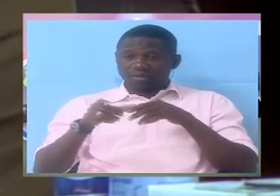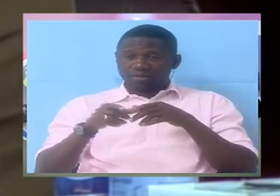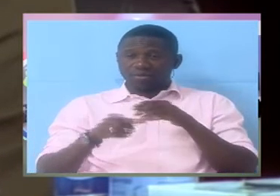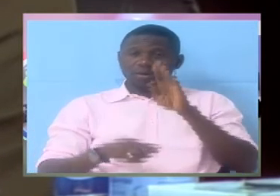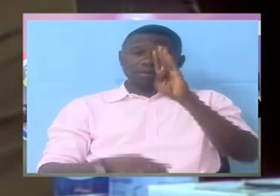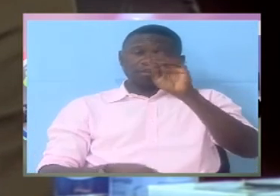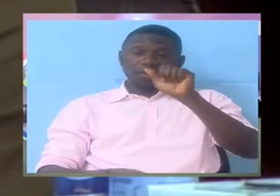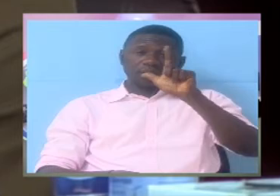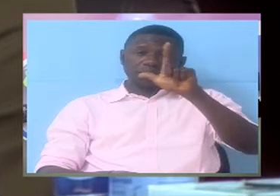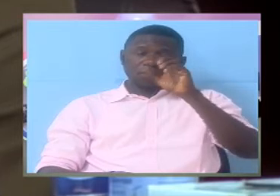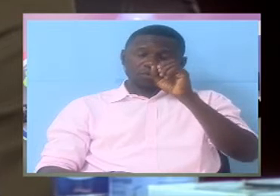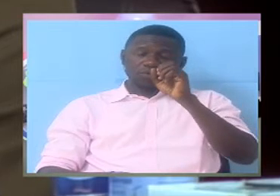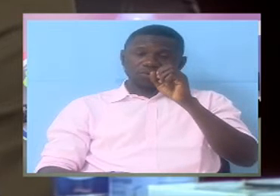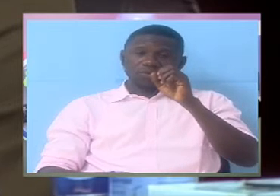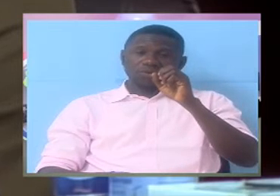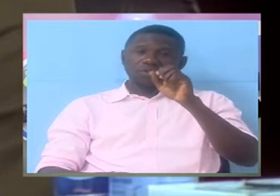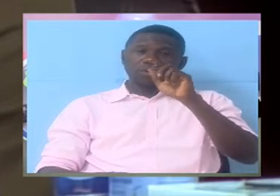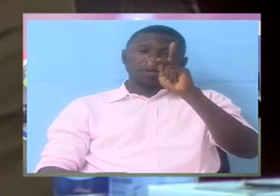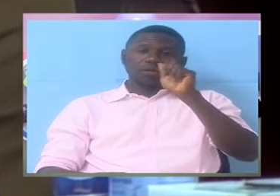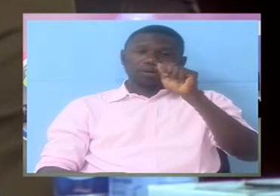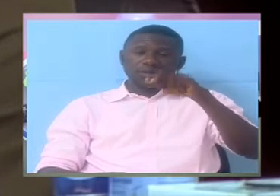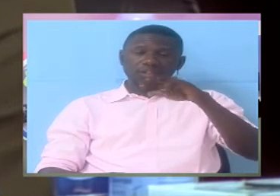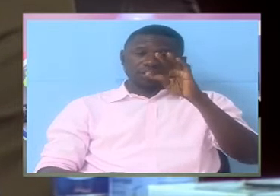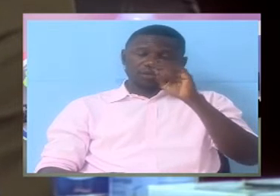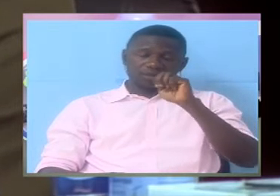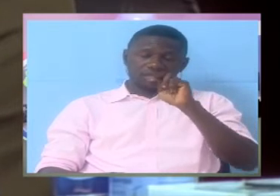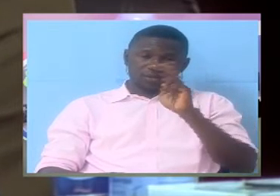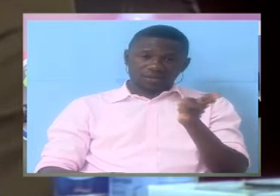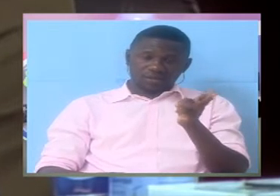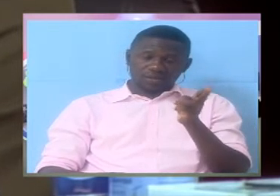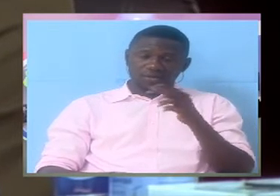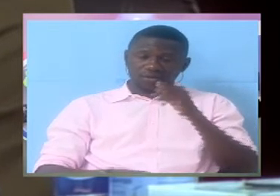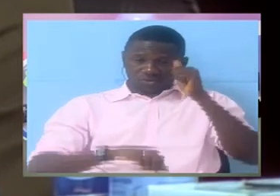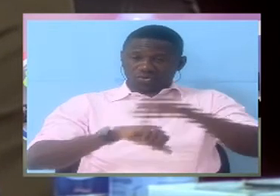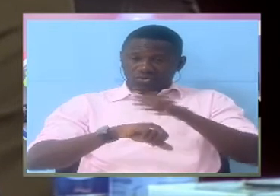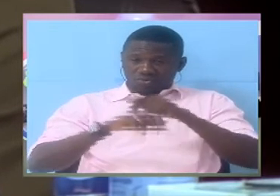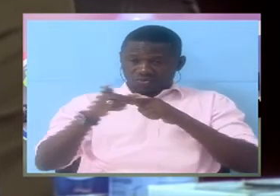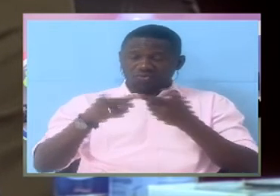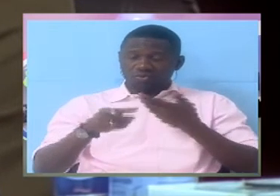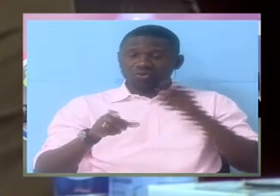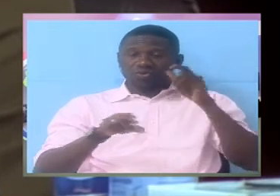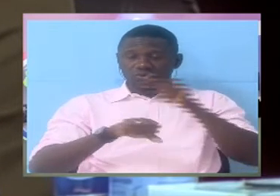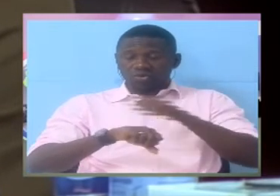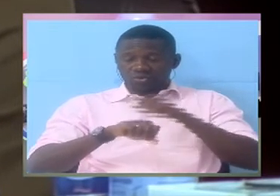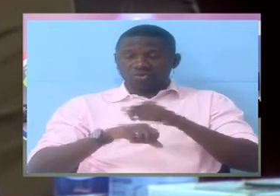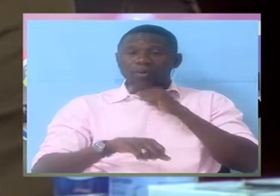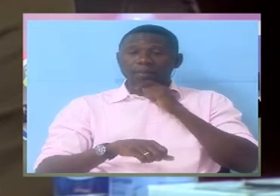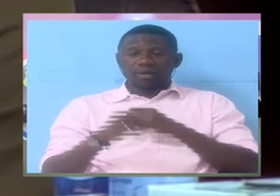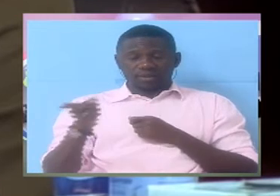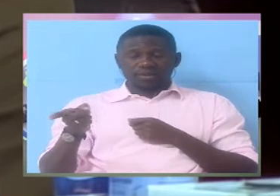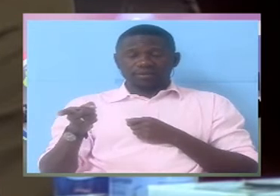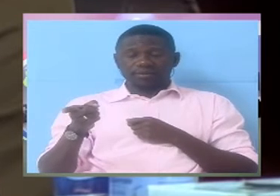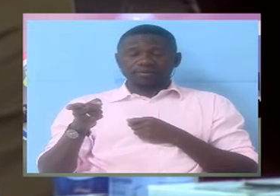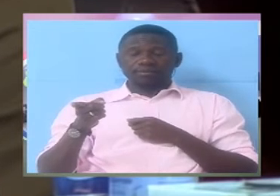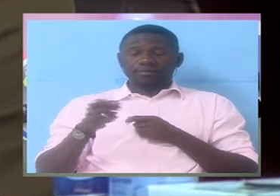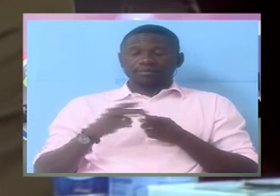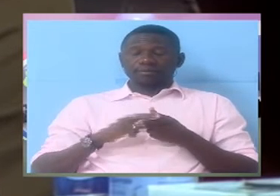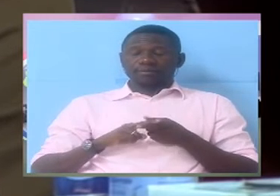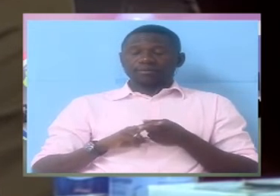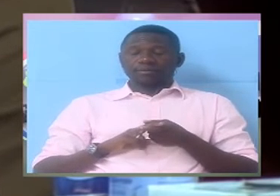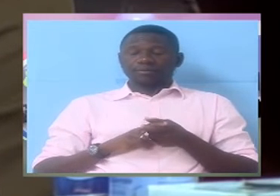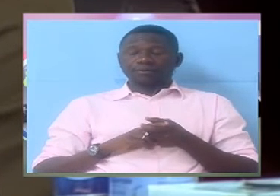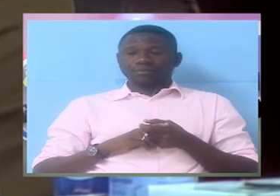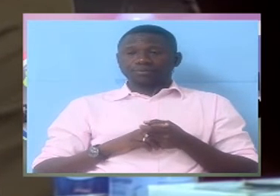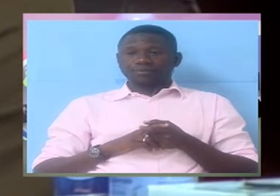tortured by you. Ninga silobula ntilindi doronko womolu ufondinkeulu aliye lipale